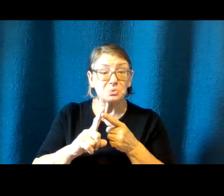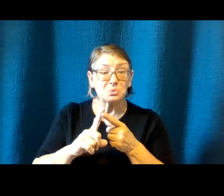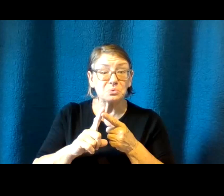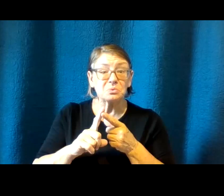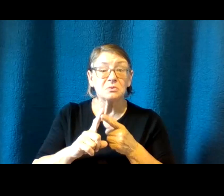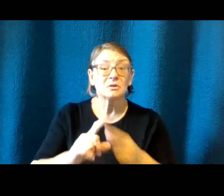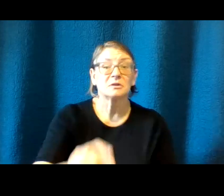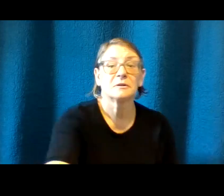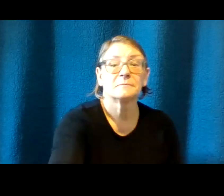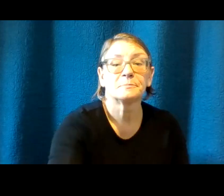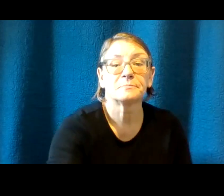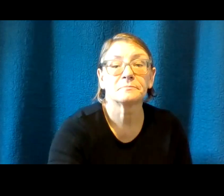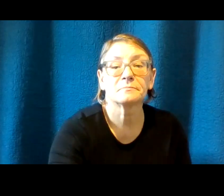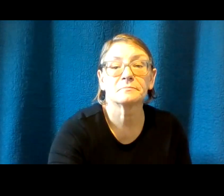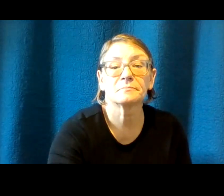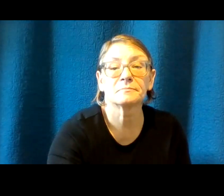guess took.